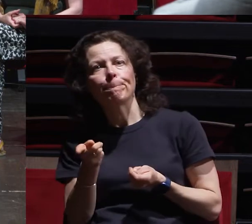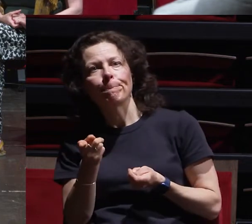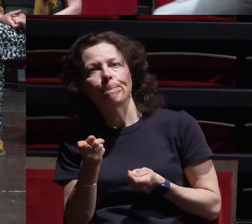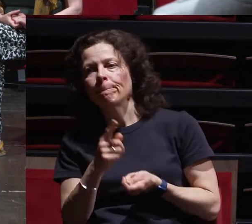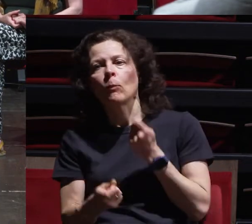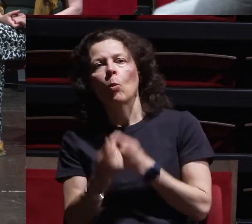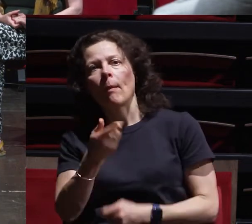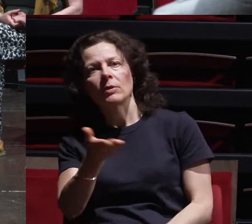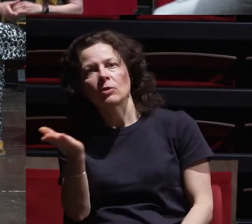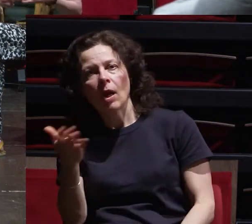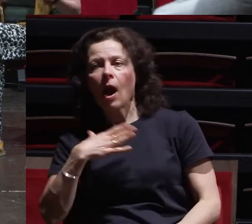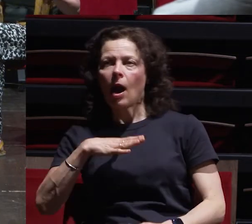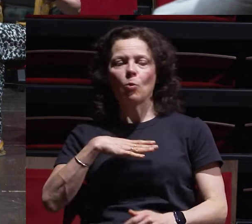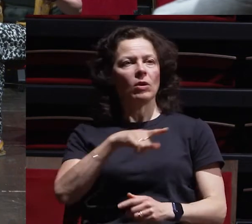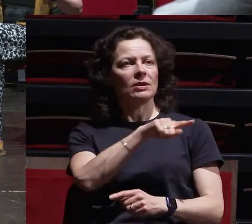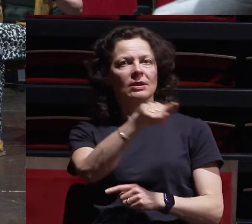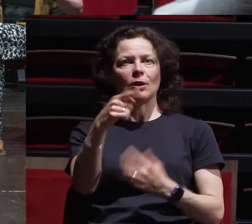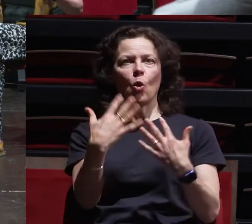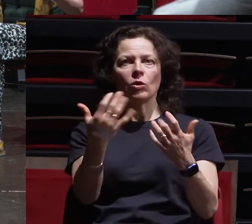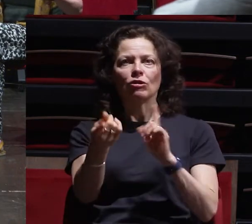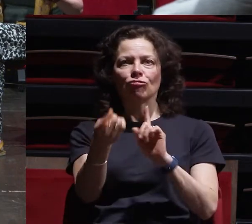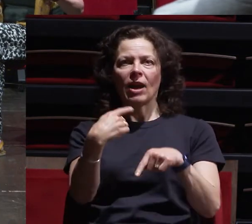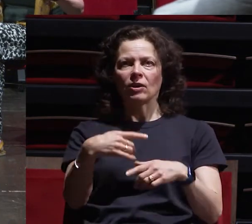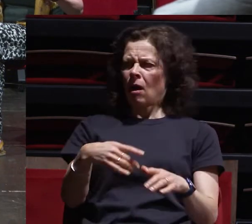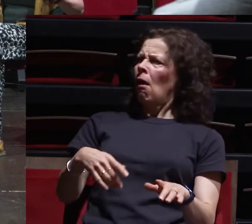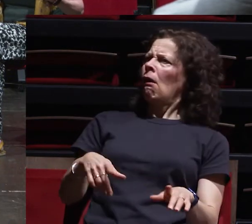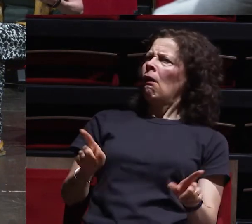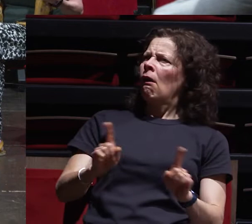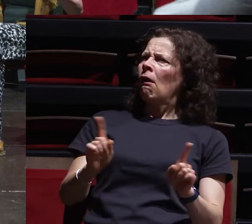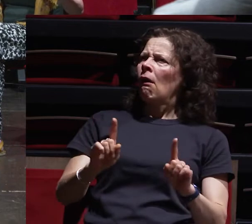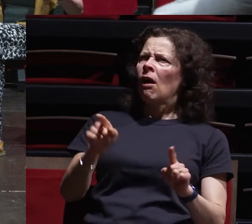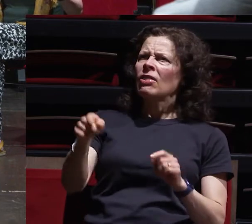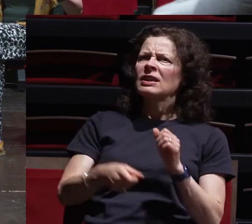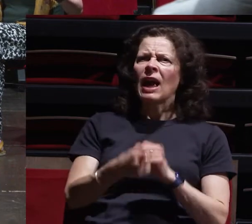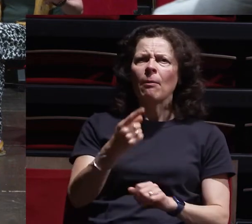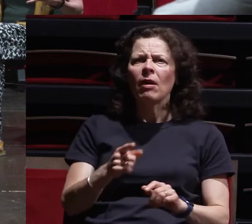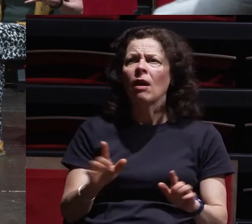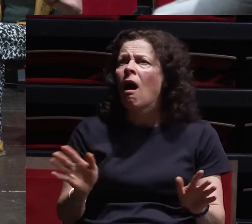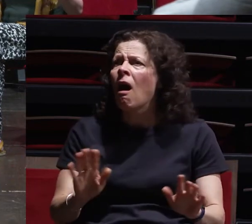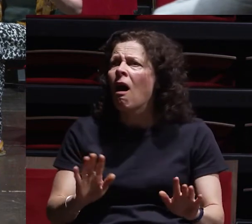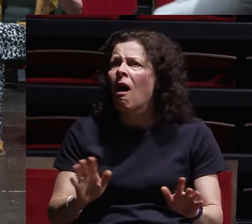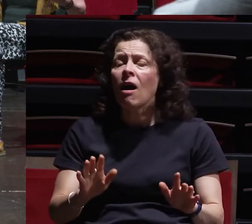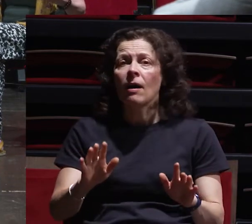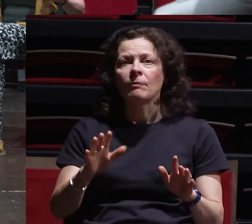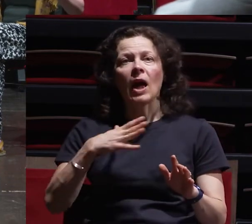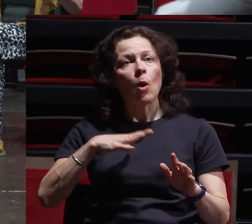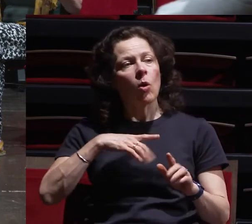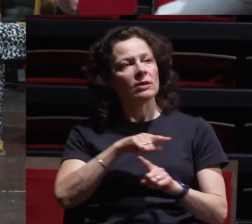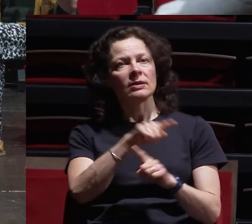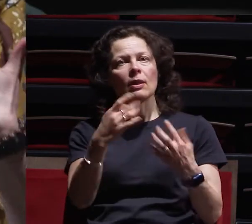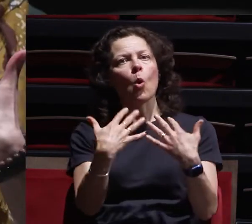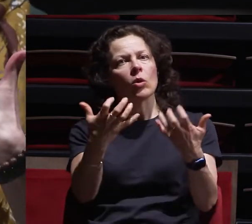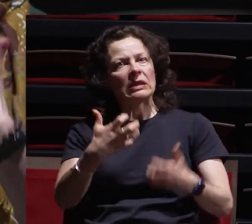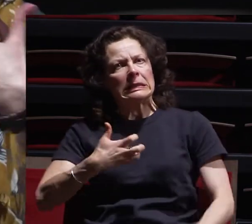I also wanted to try and provoke a reaction that would think, what? Oh my goodness, how is this allowed to happen? And